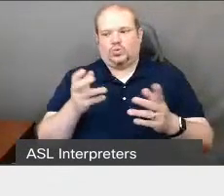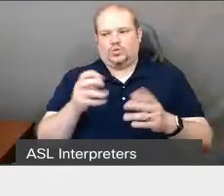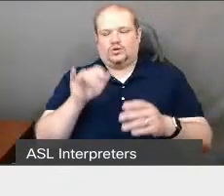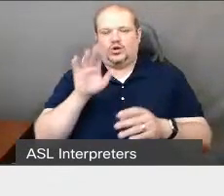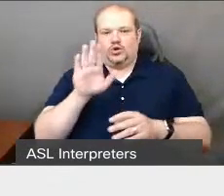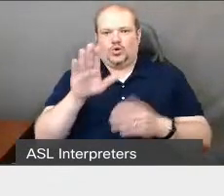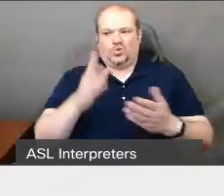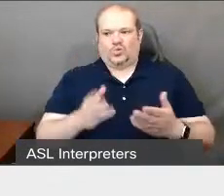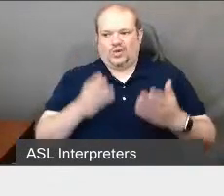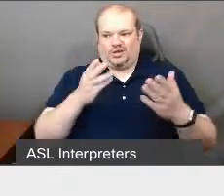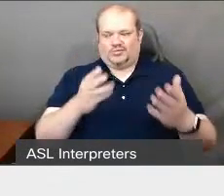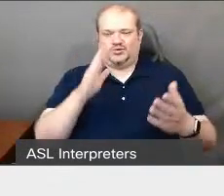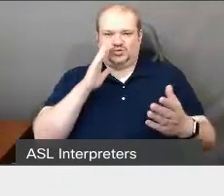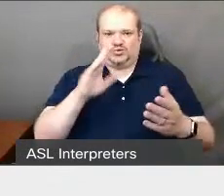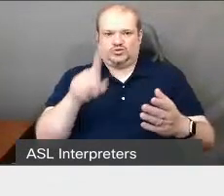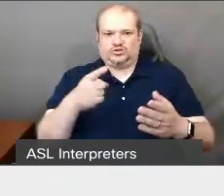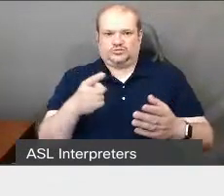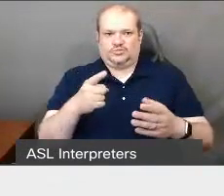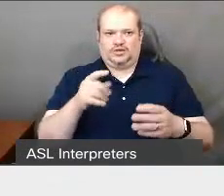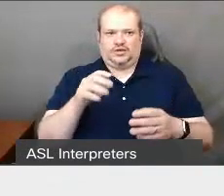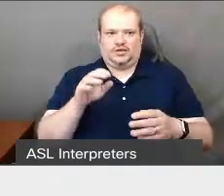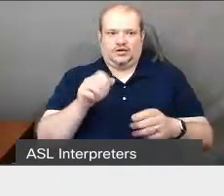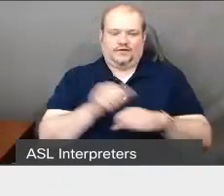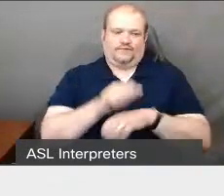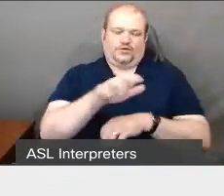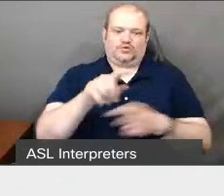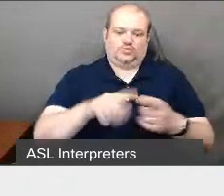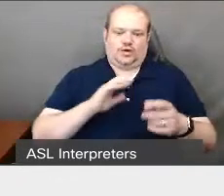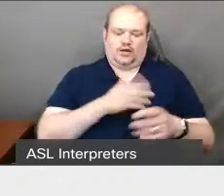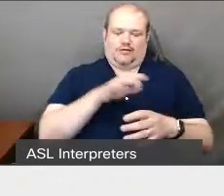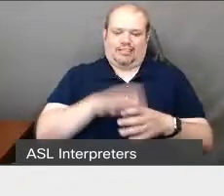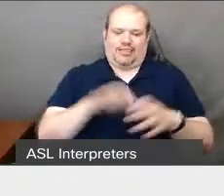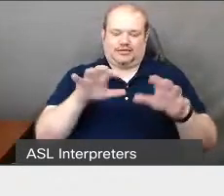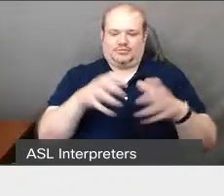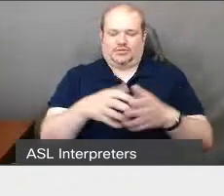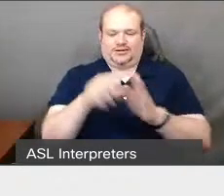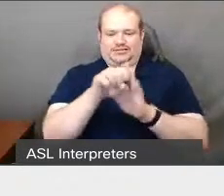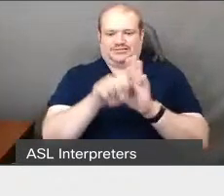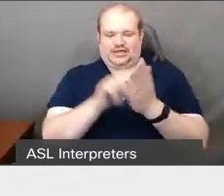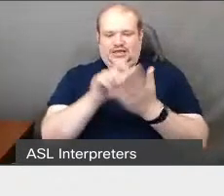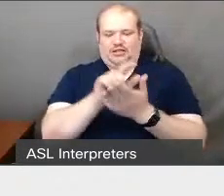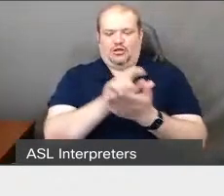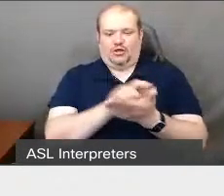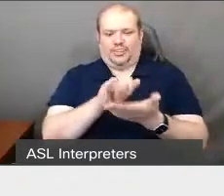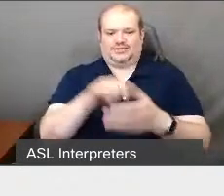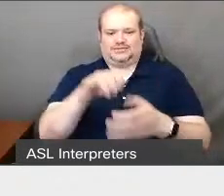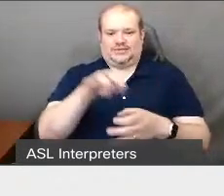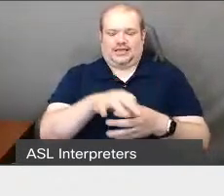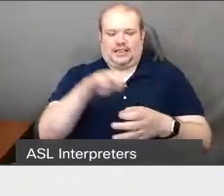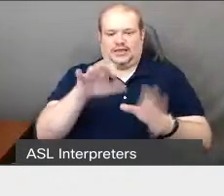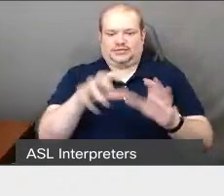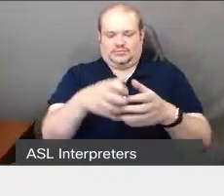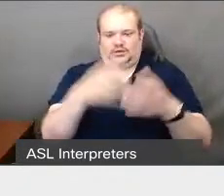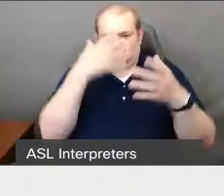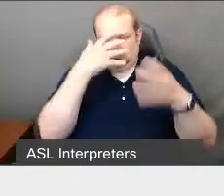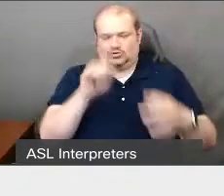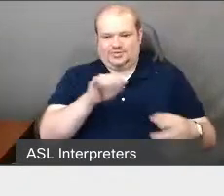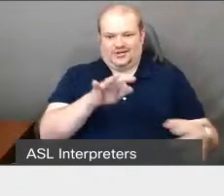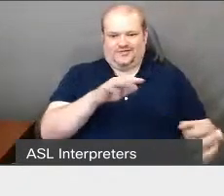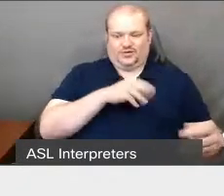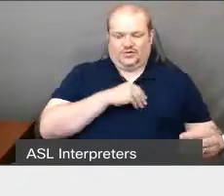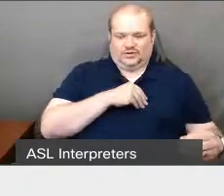so your recommendation would just be forwarded on to our elected body. By state law, it's up to the elected body to determine whether or not to accept